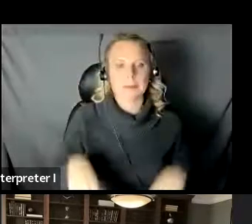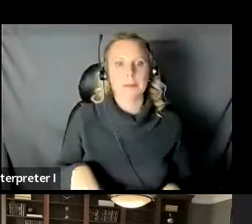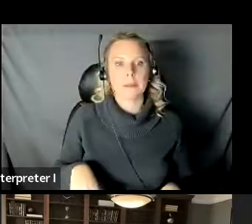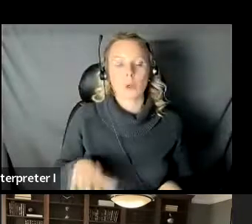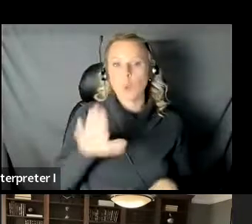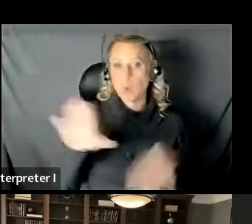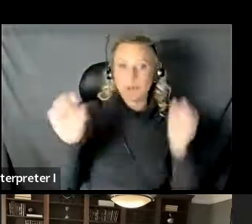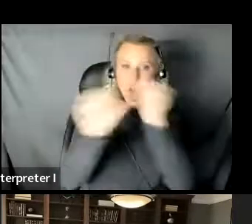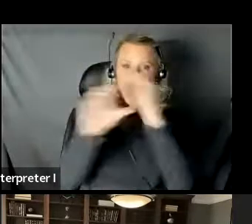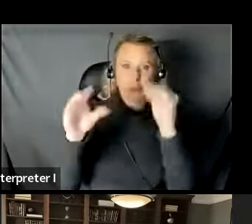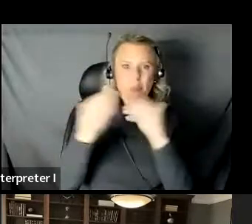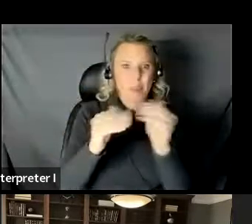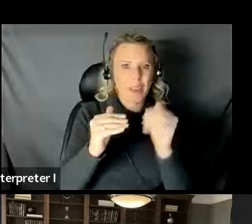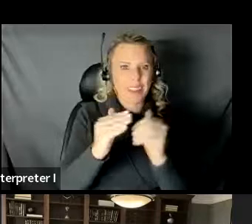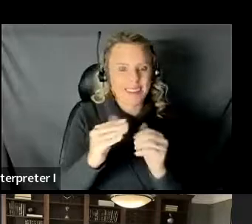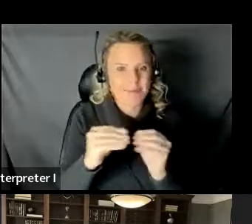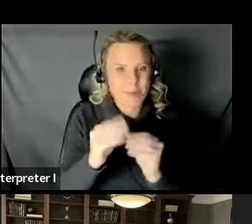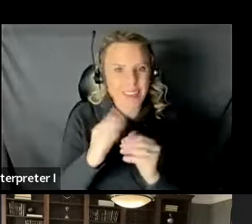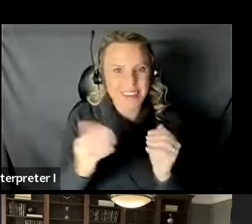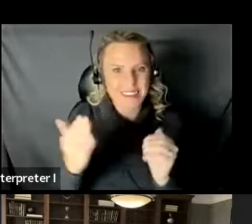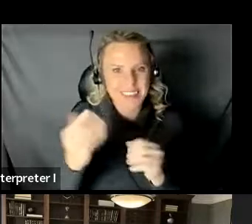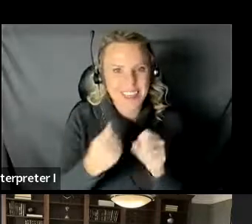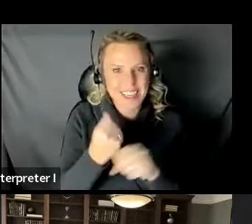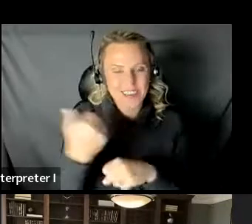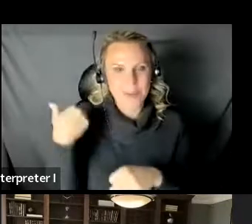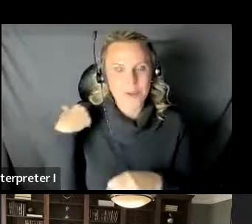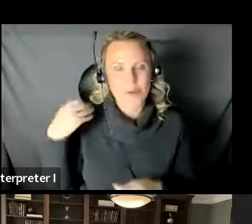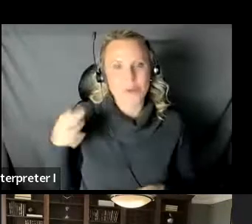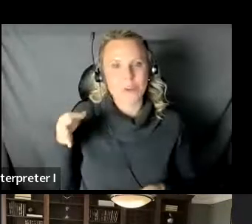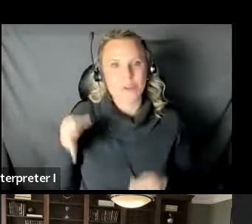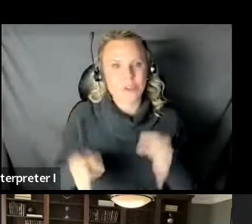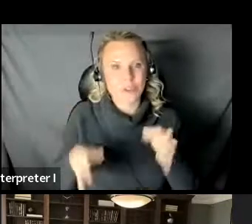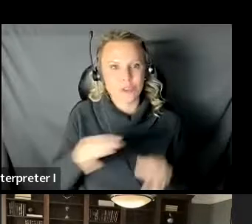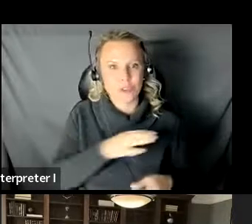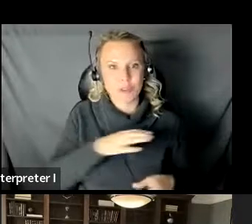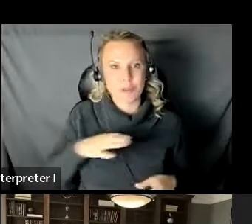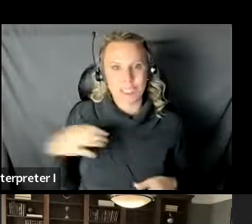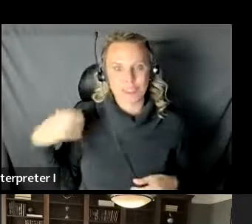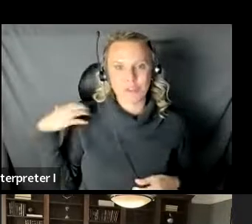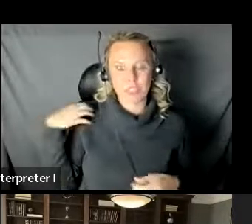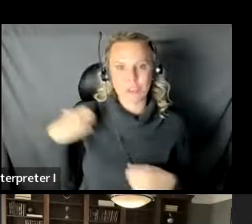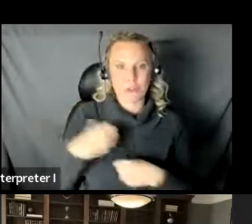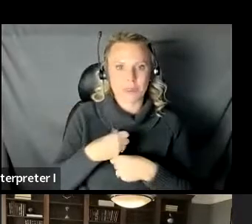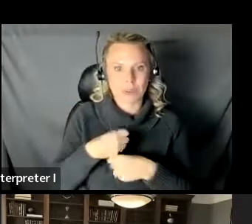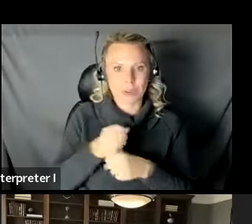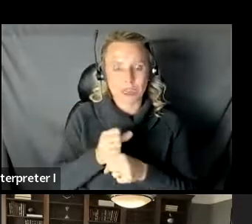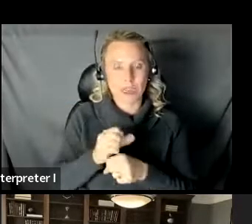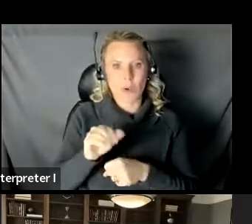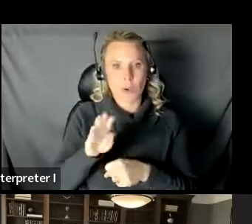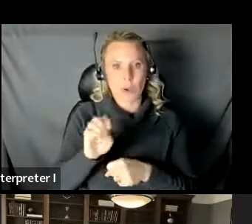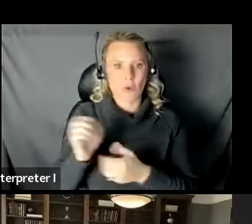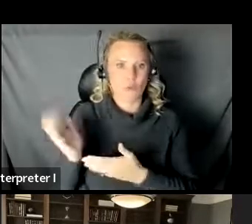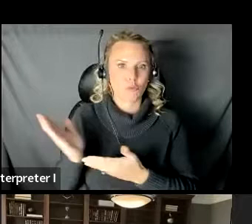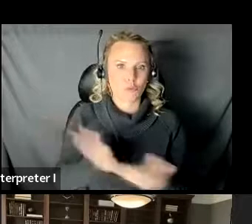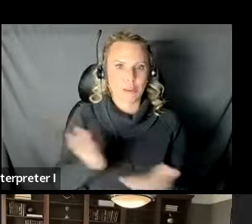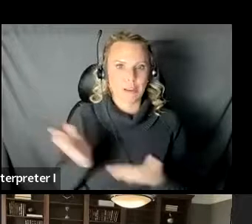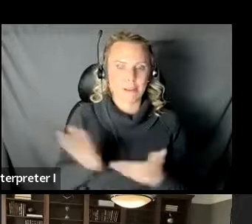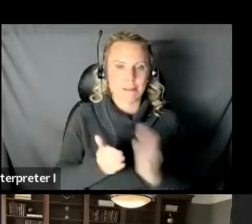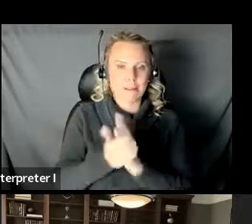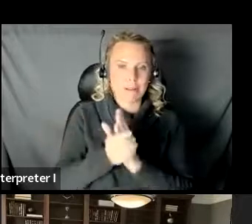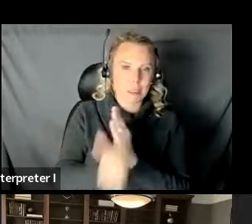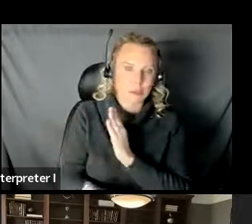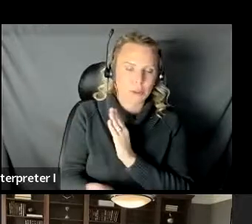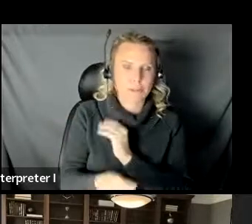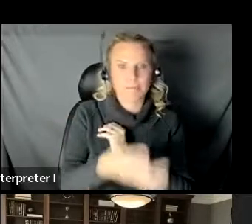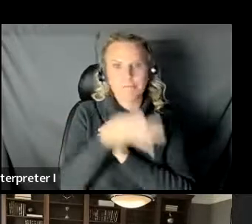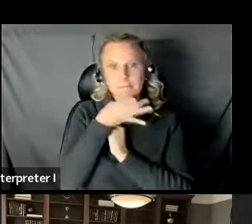your vision more than 15 years ago as Judiciary Chair to create a criminal code revision commission to bring in experts to thoughtfully and thoroughly advise